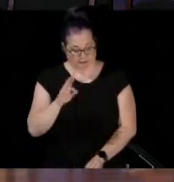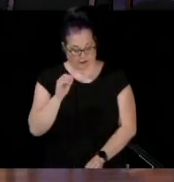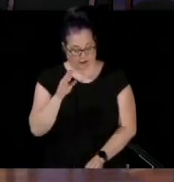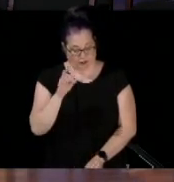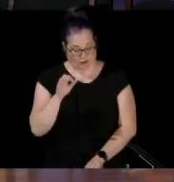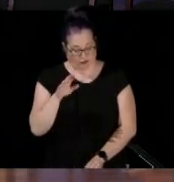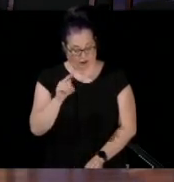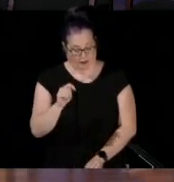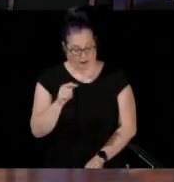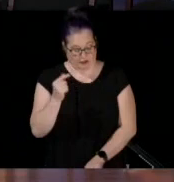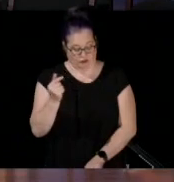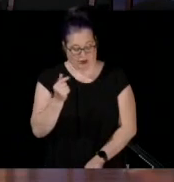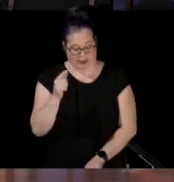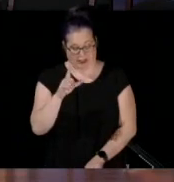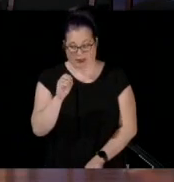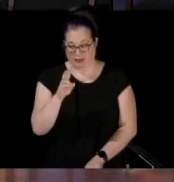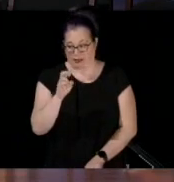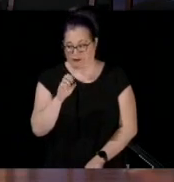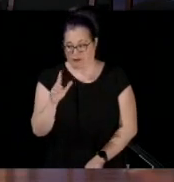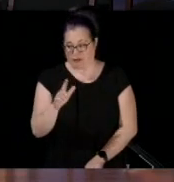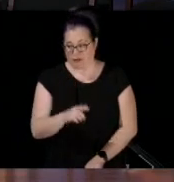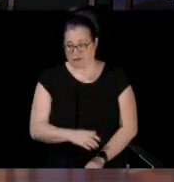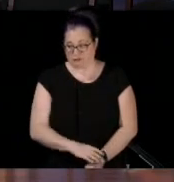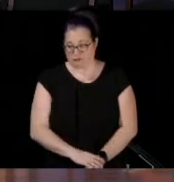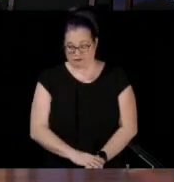Robert Grady Lovell.